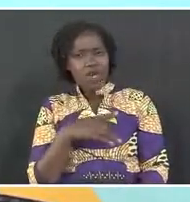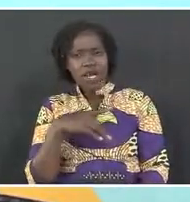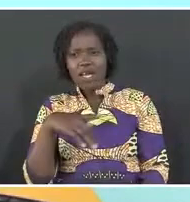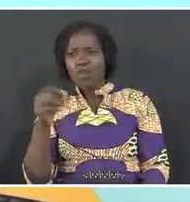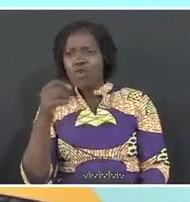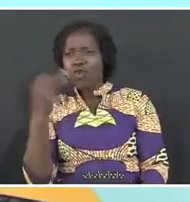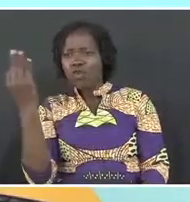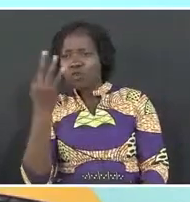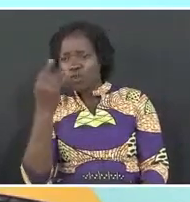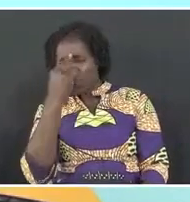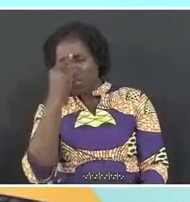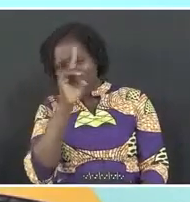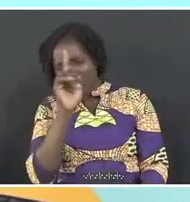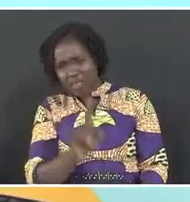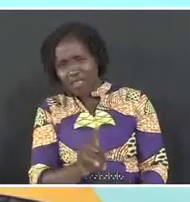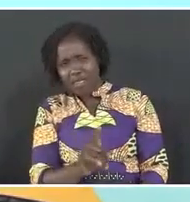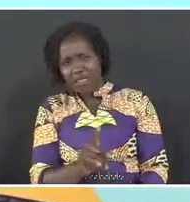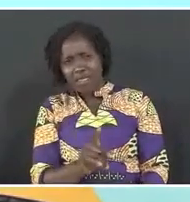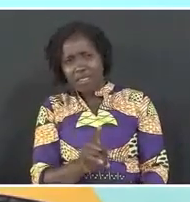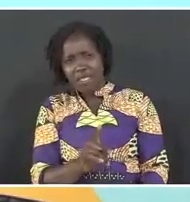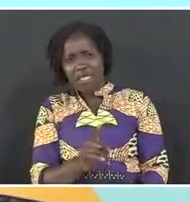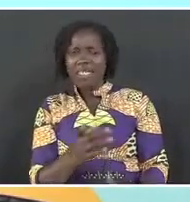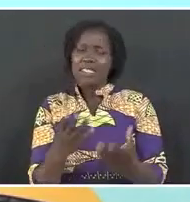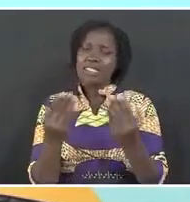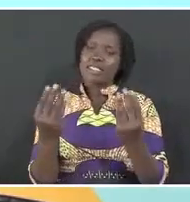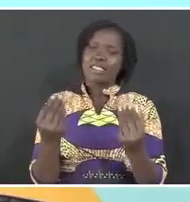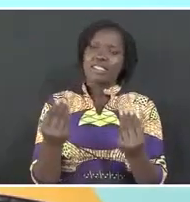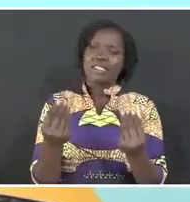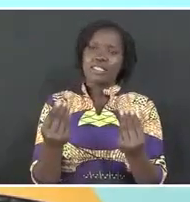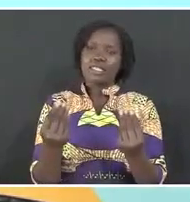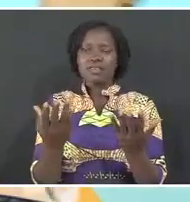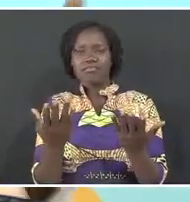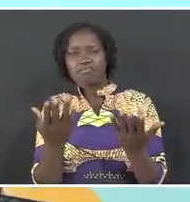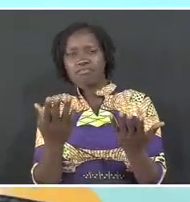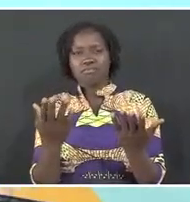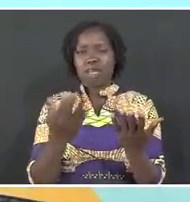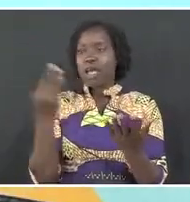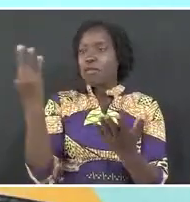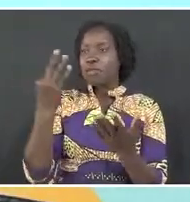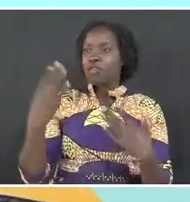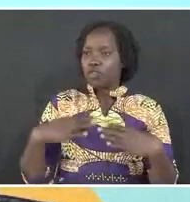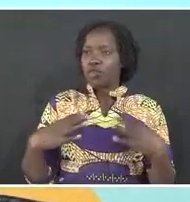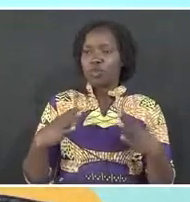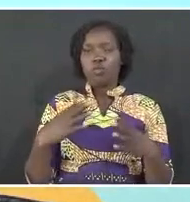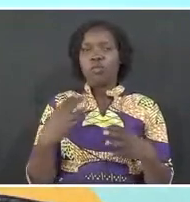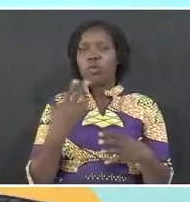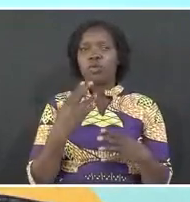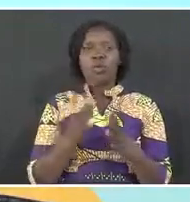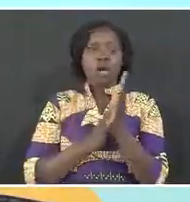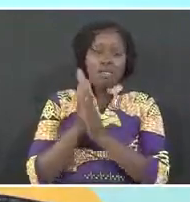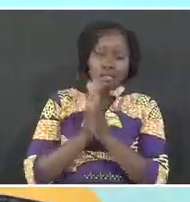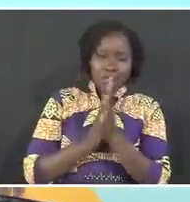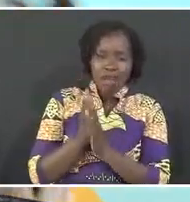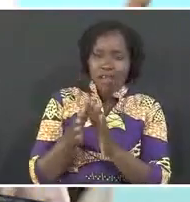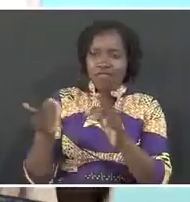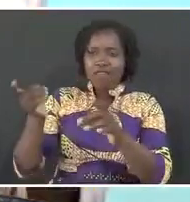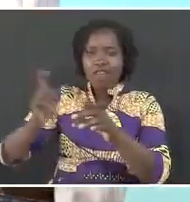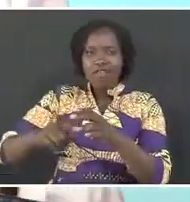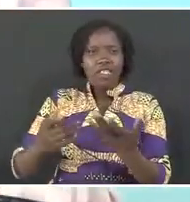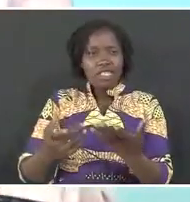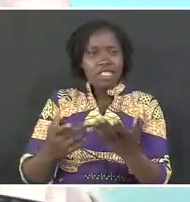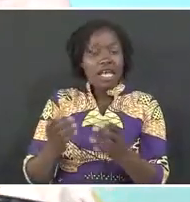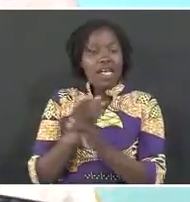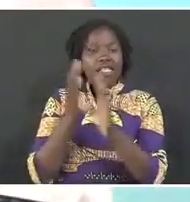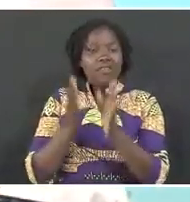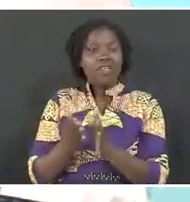and preach to the Hindus? You know, it's so easy like us, you know, to go preach to people who are so affiliated, who have a